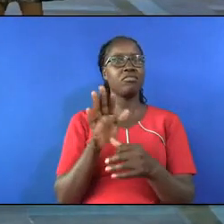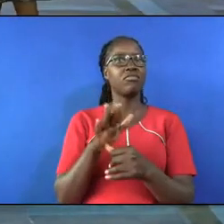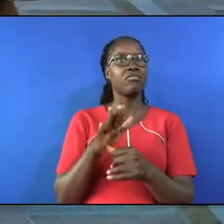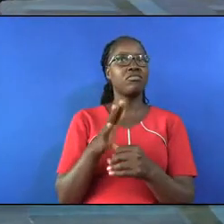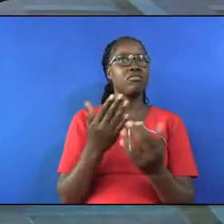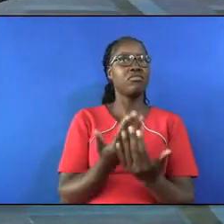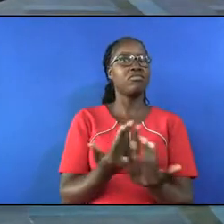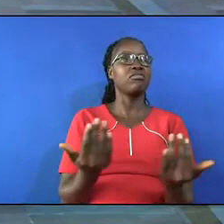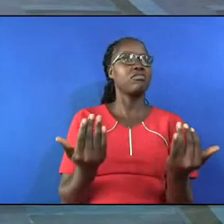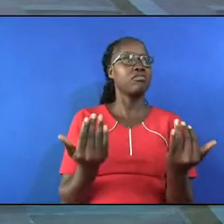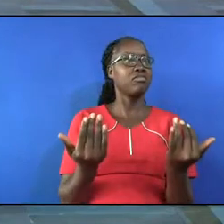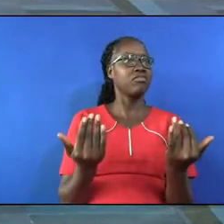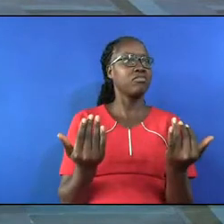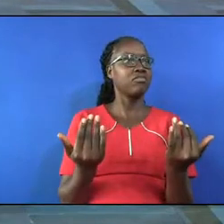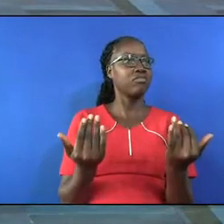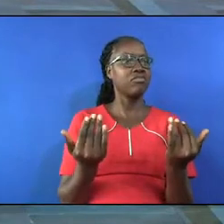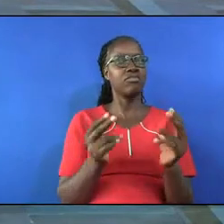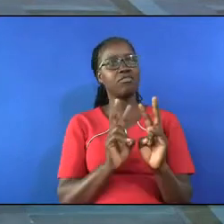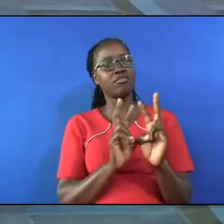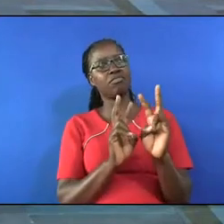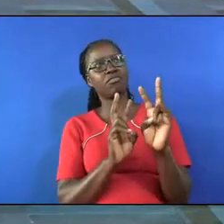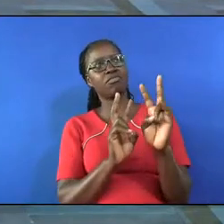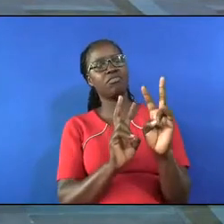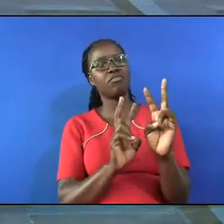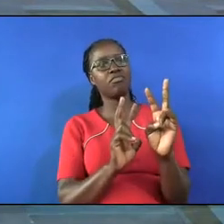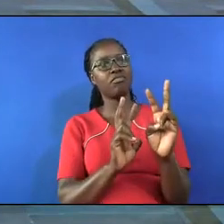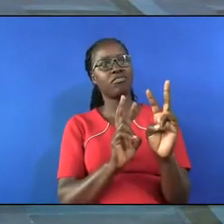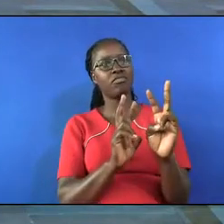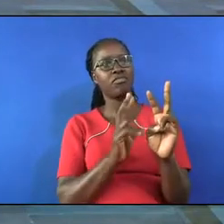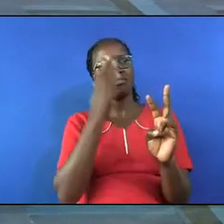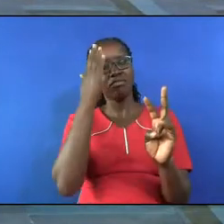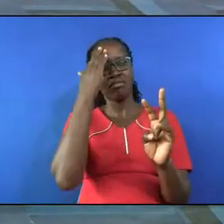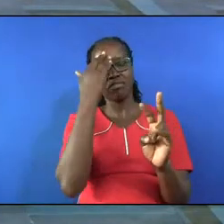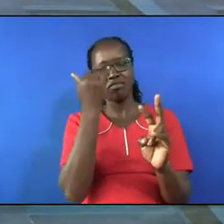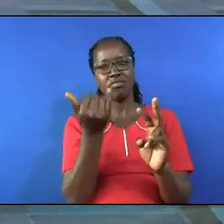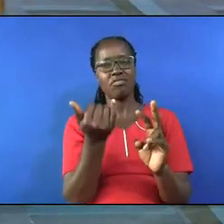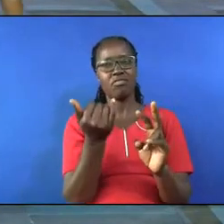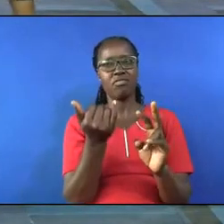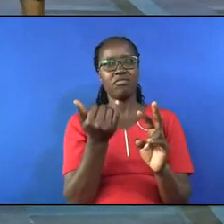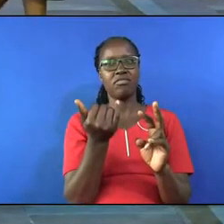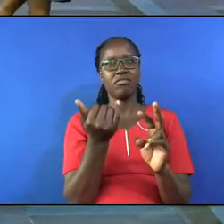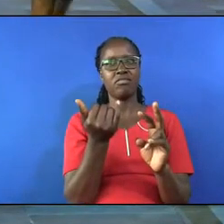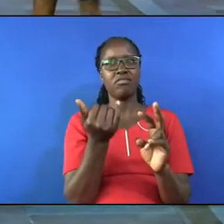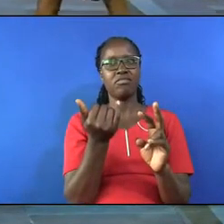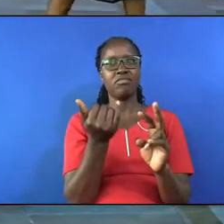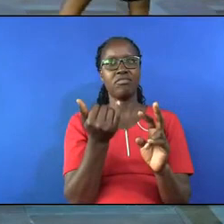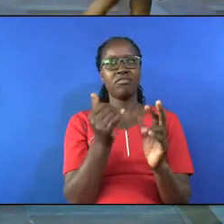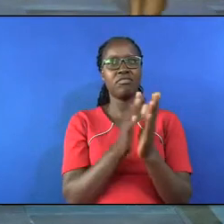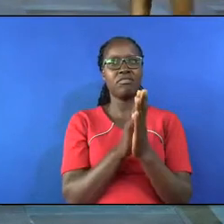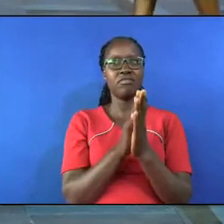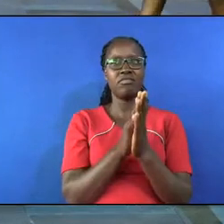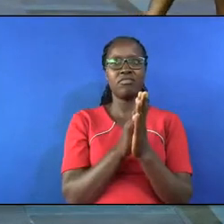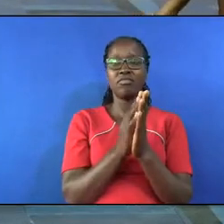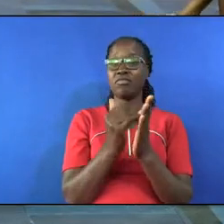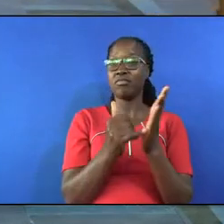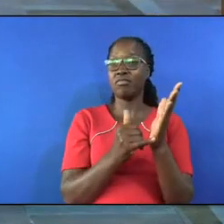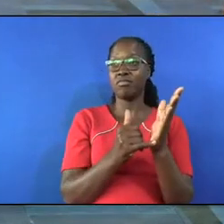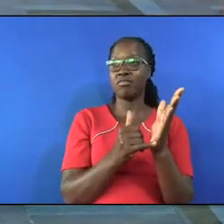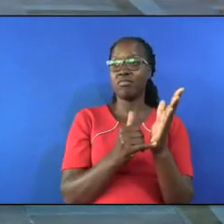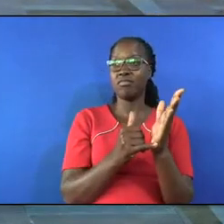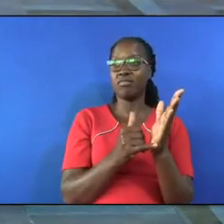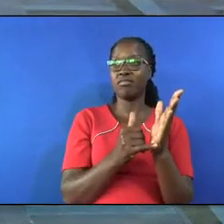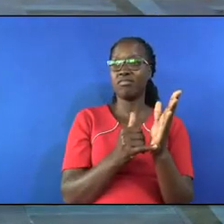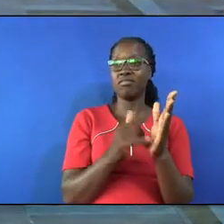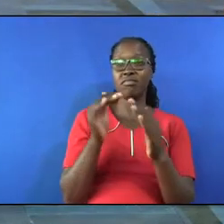these children, they look up to you. Do you know how excited they feel when you just know their name and you're a